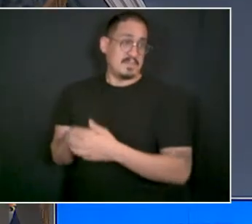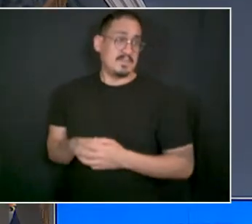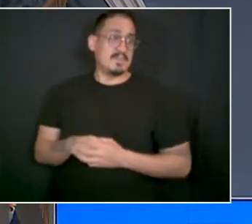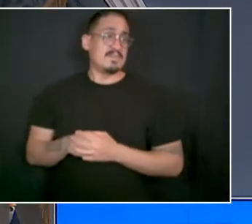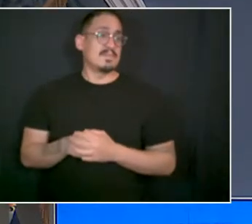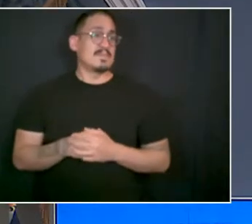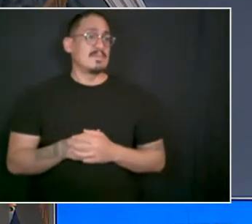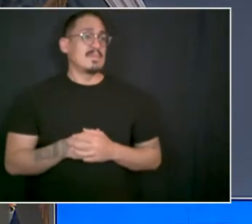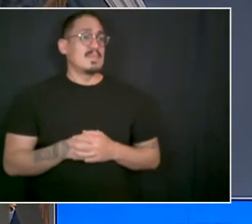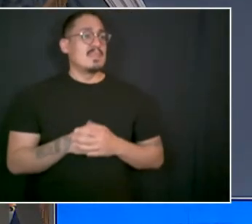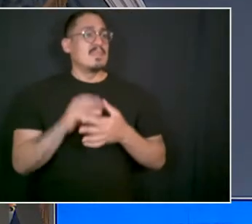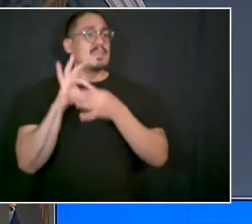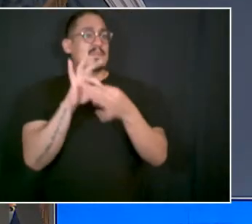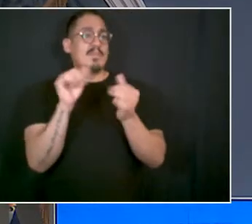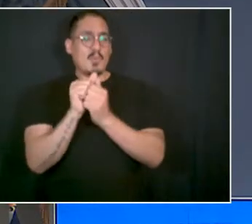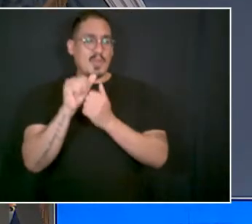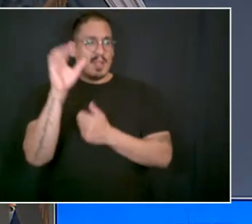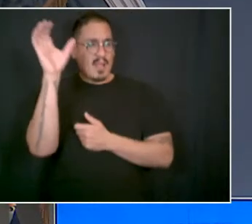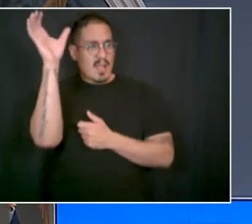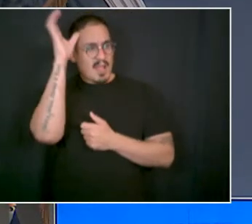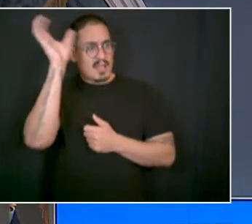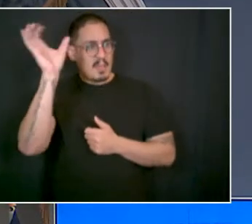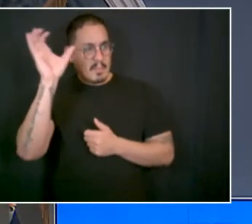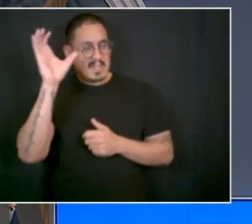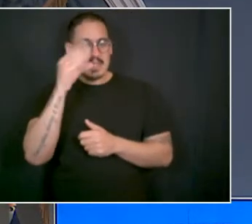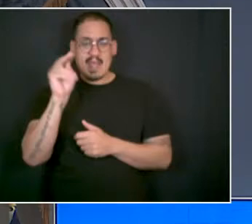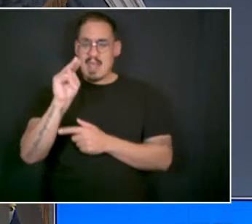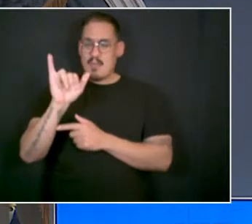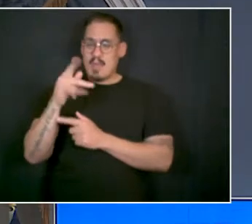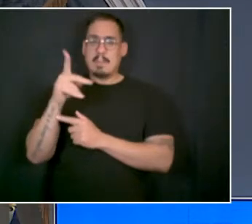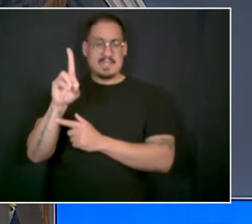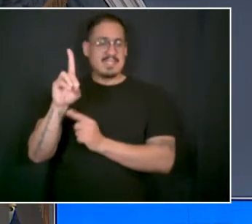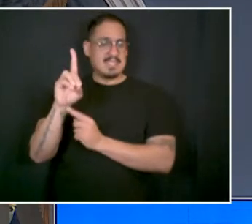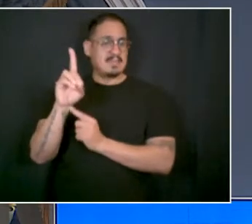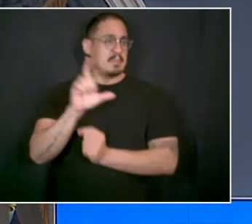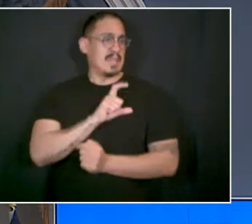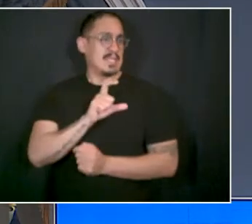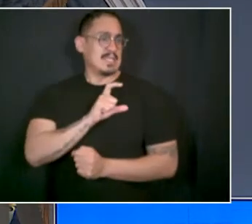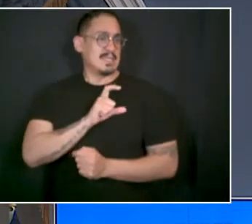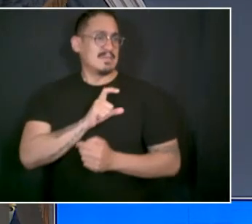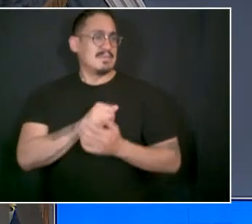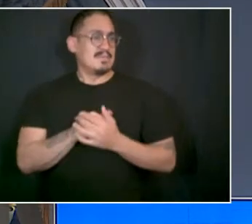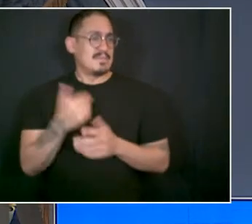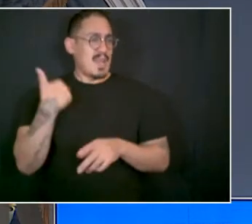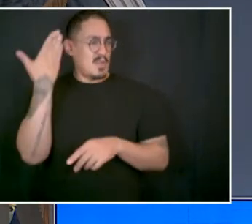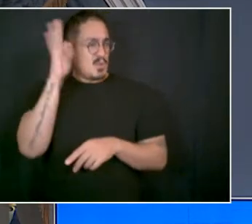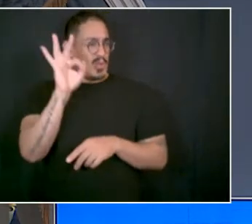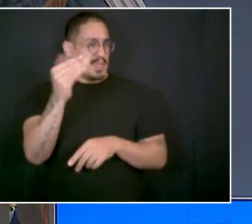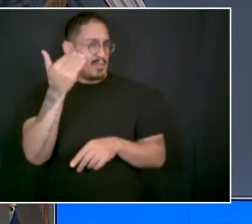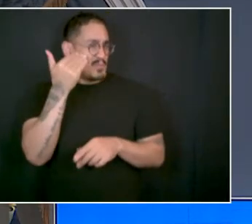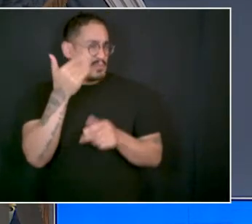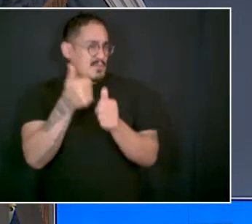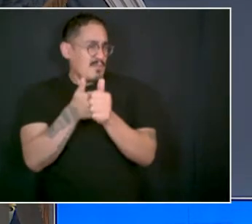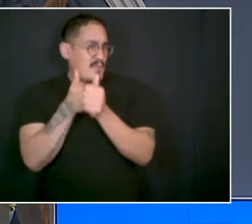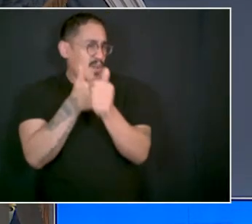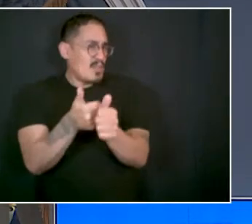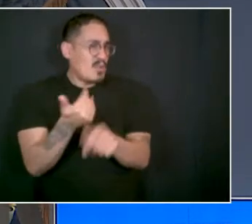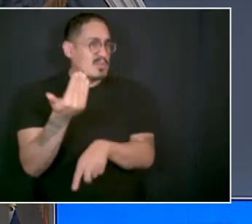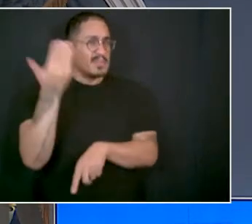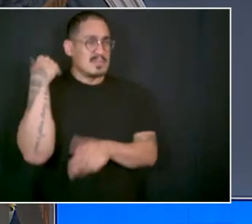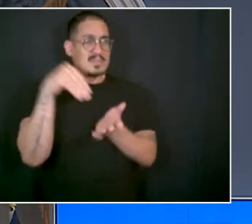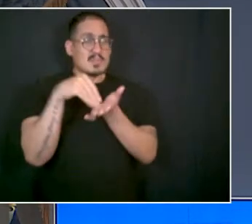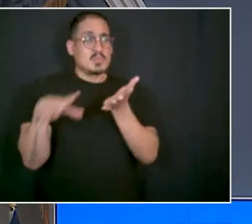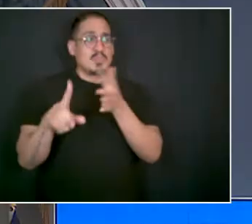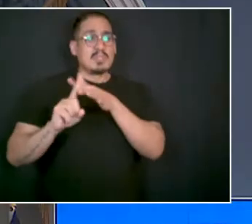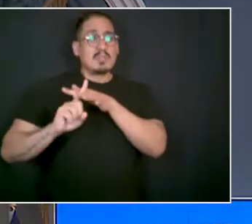Just, I don't know if you've been following the now former student who fled New York City because HSI was trying to